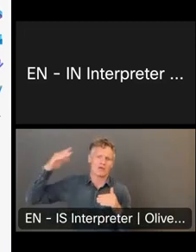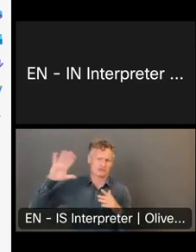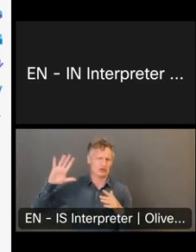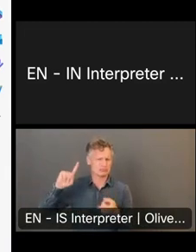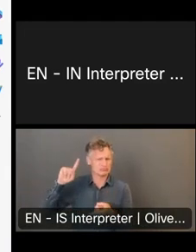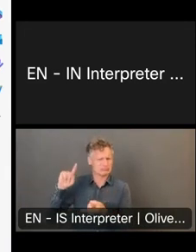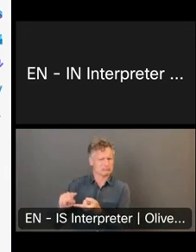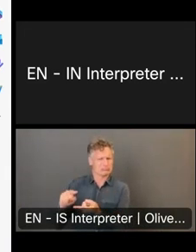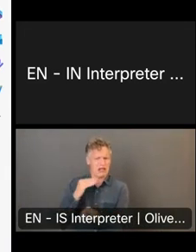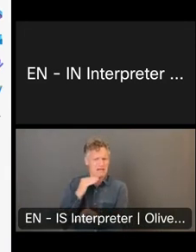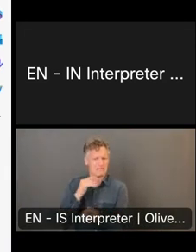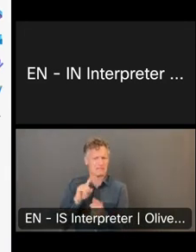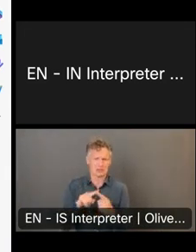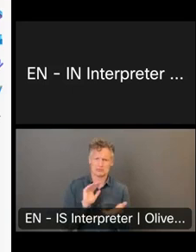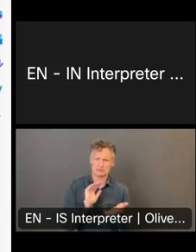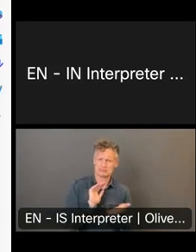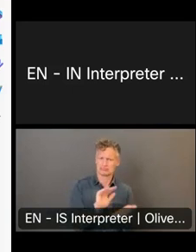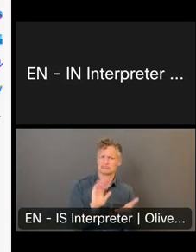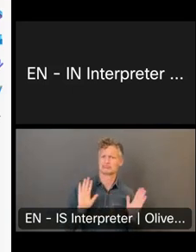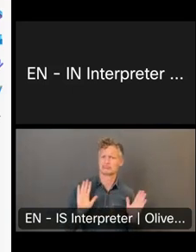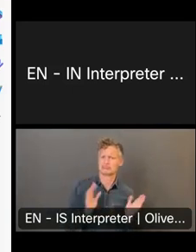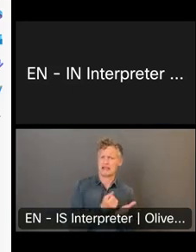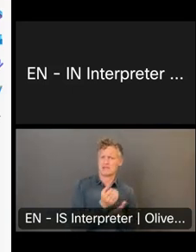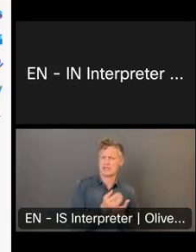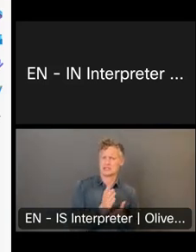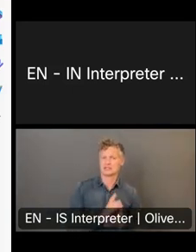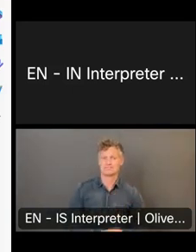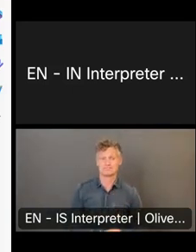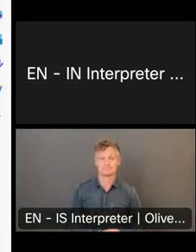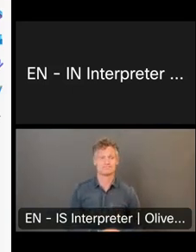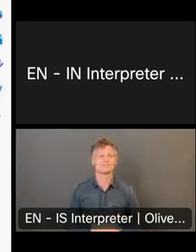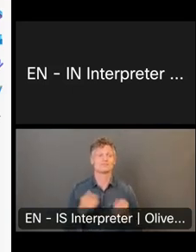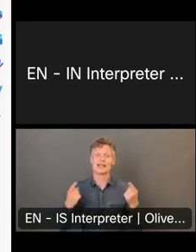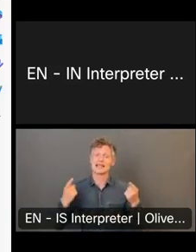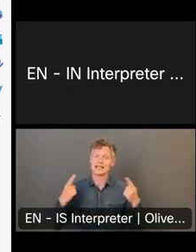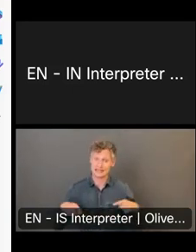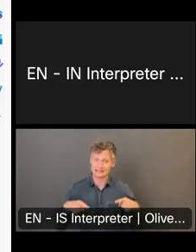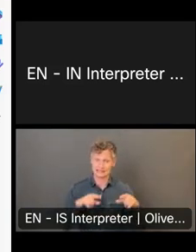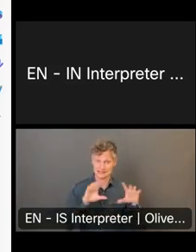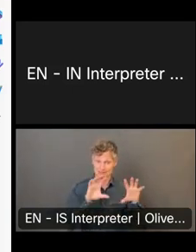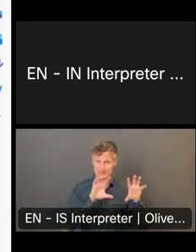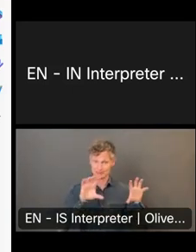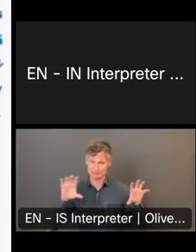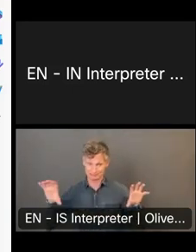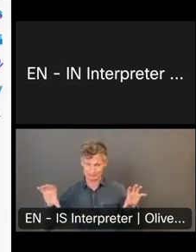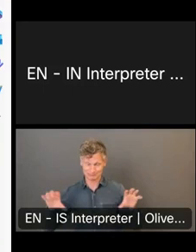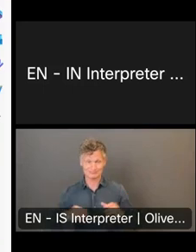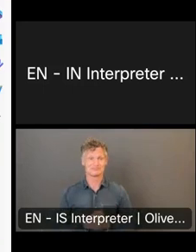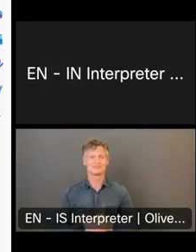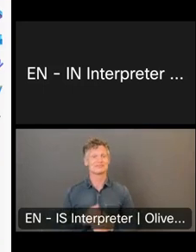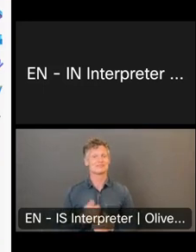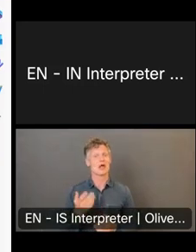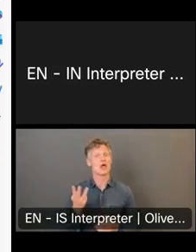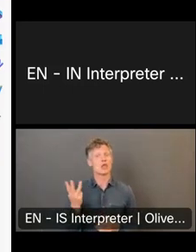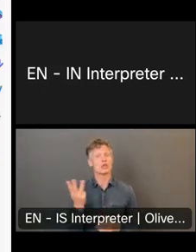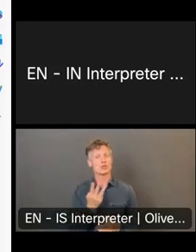The next three amigos we're going to have, people who didn't actually know each other, well, at least Grice